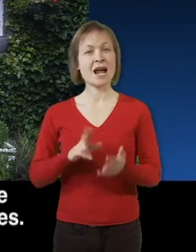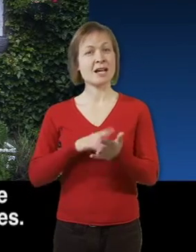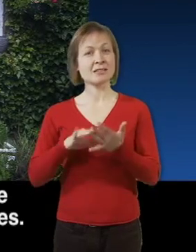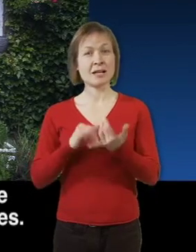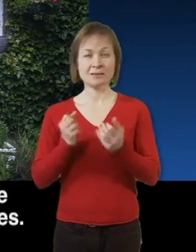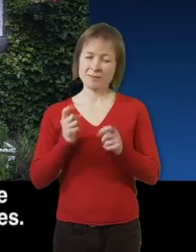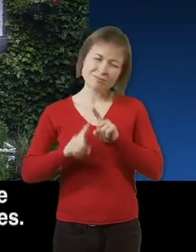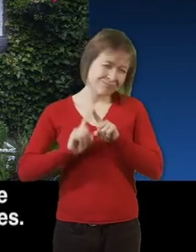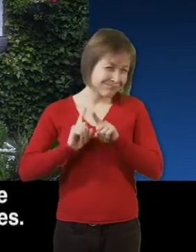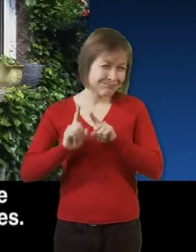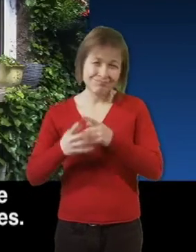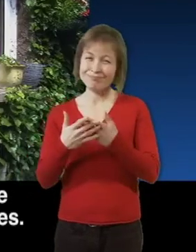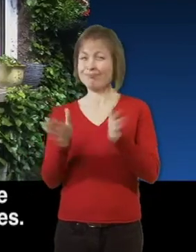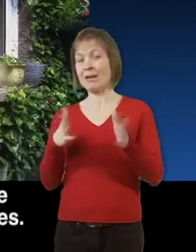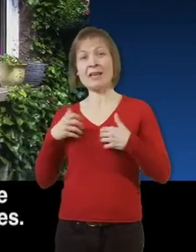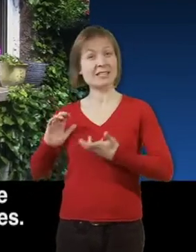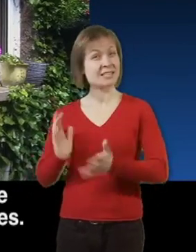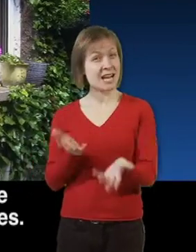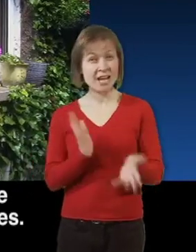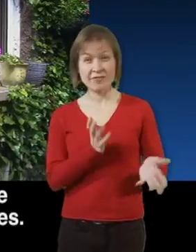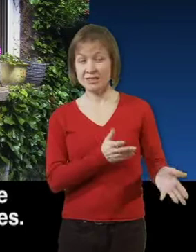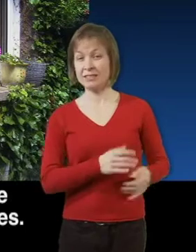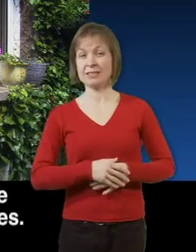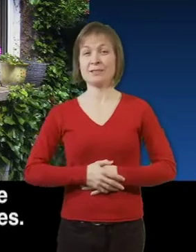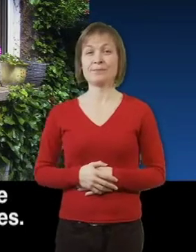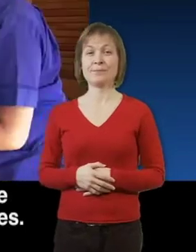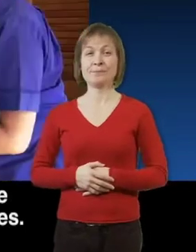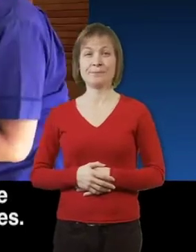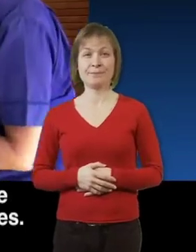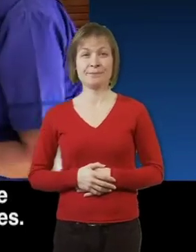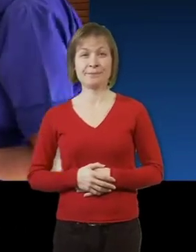The NHS provides a very wide range of different health services.